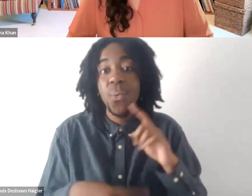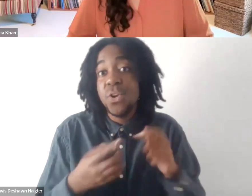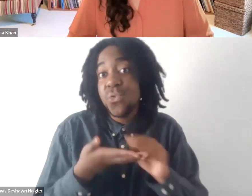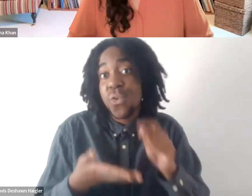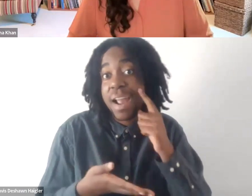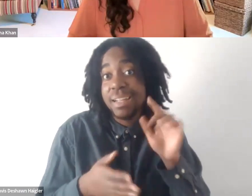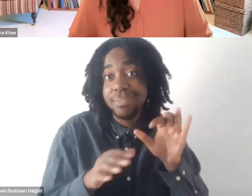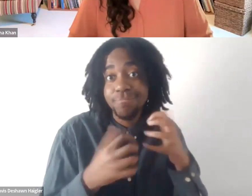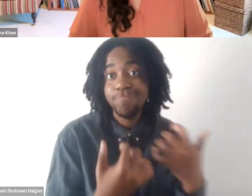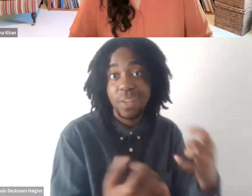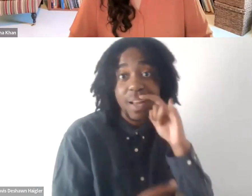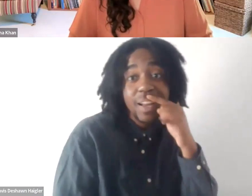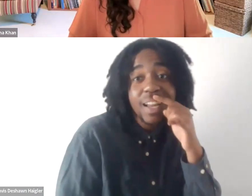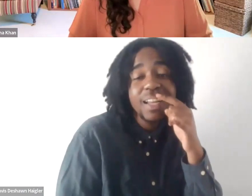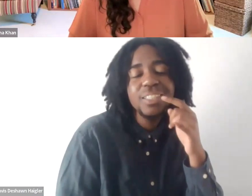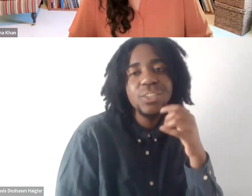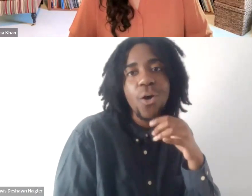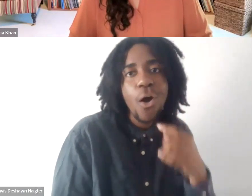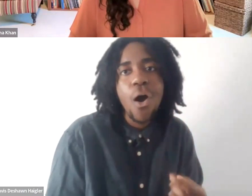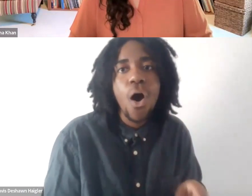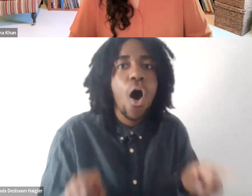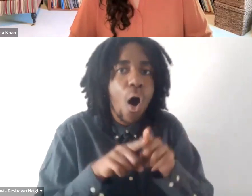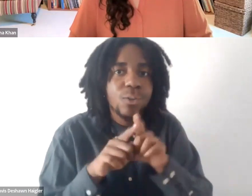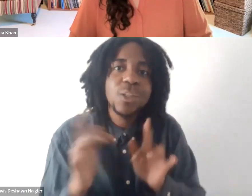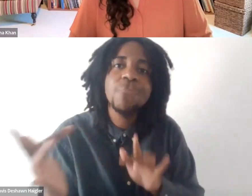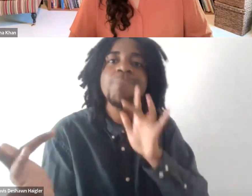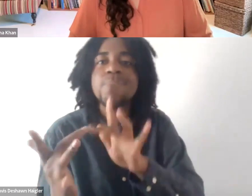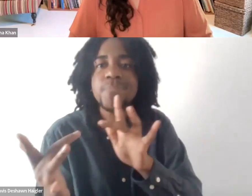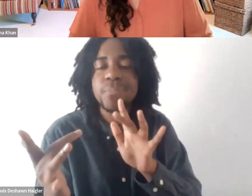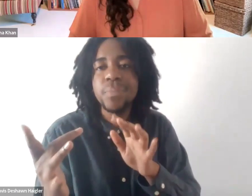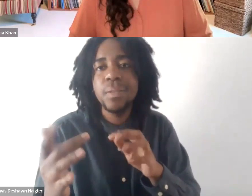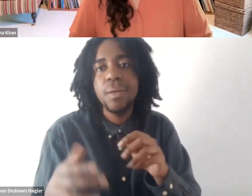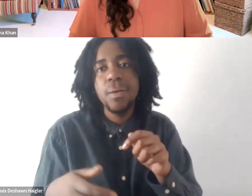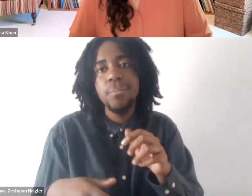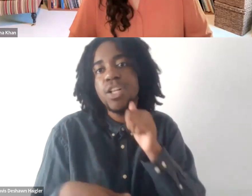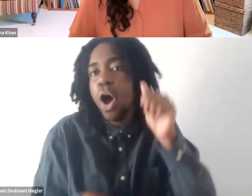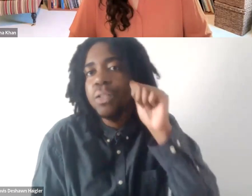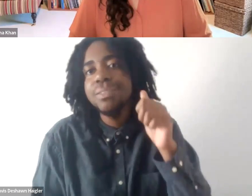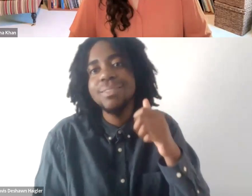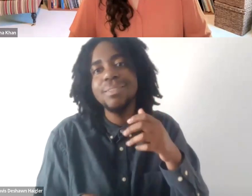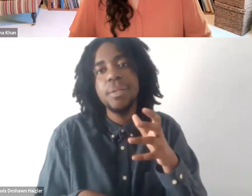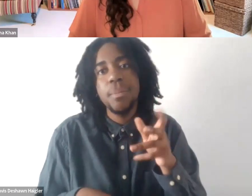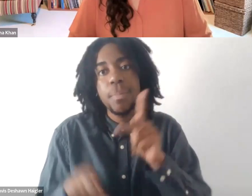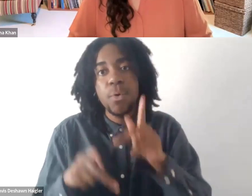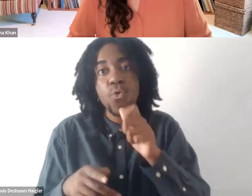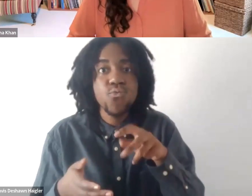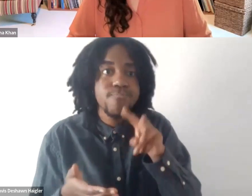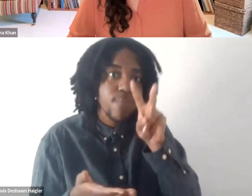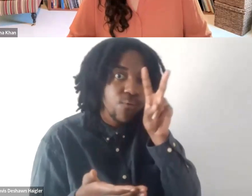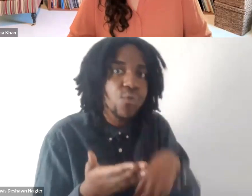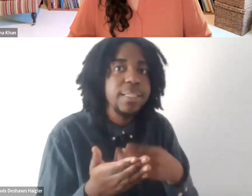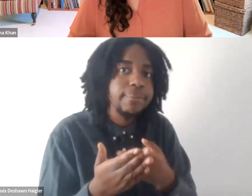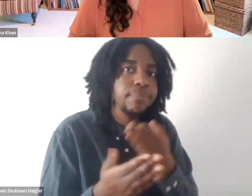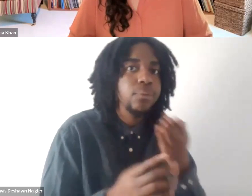Hopefully you're reaching the people reading these books to them and sharing the books with them. And then I just love the simplicity